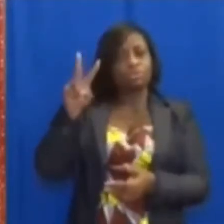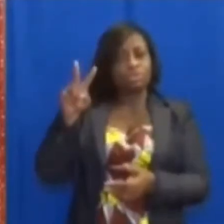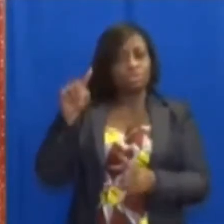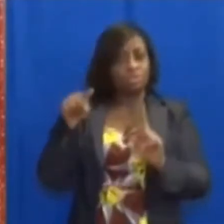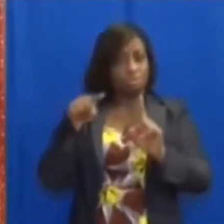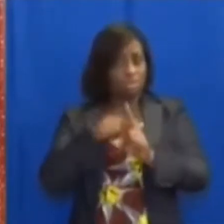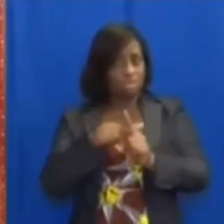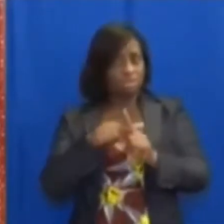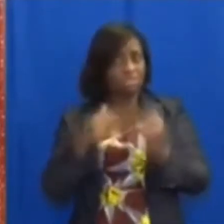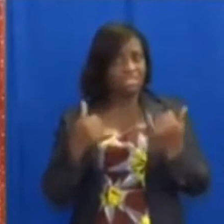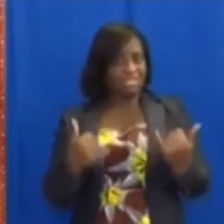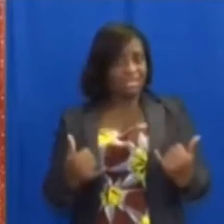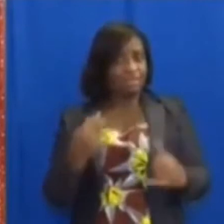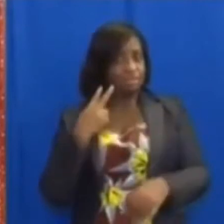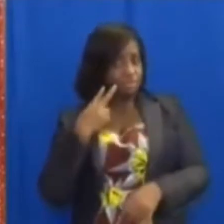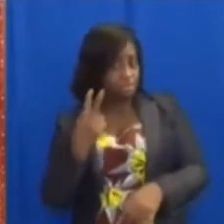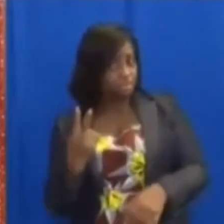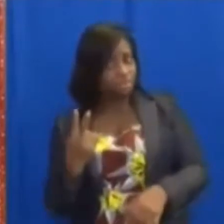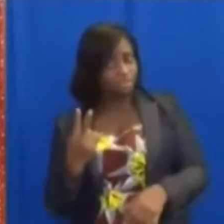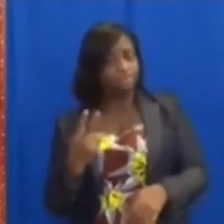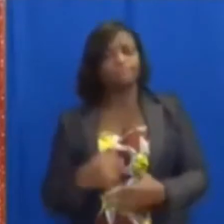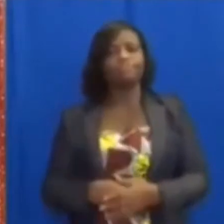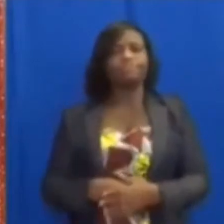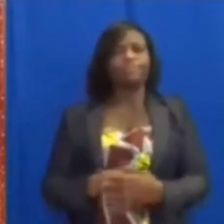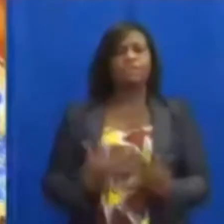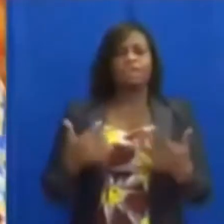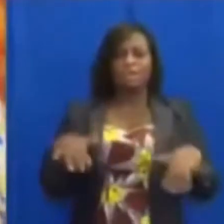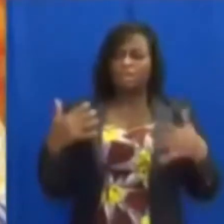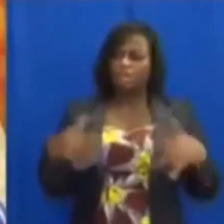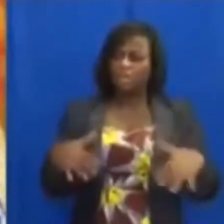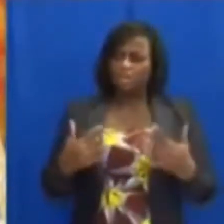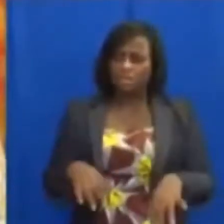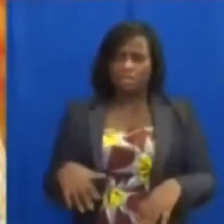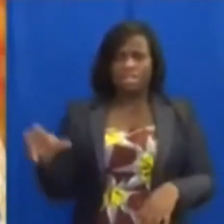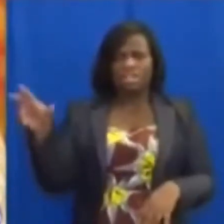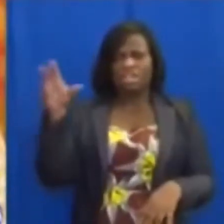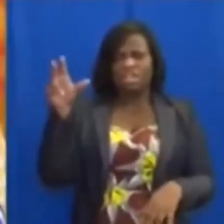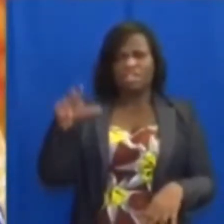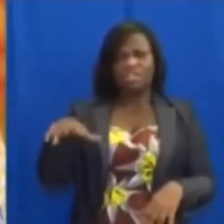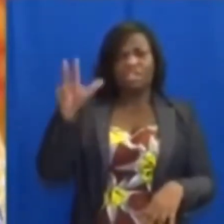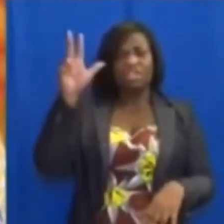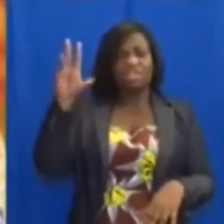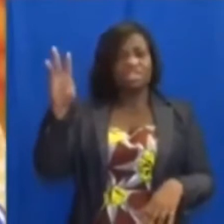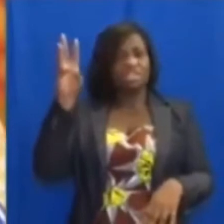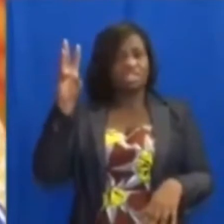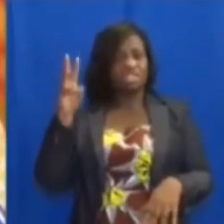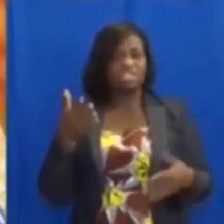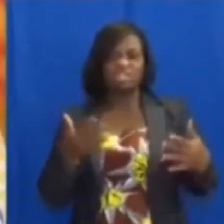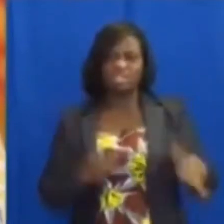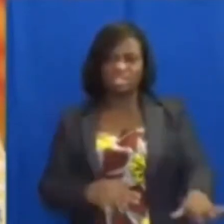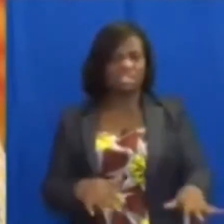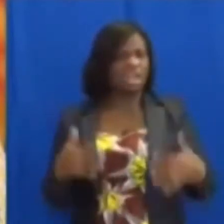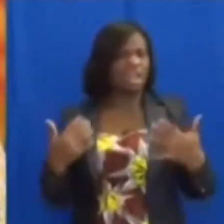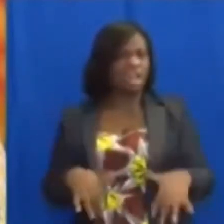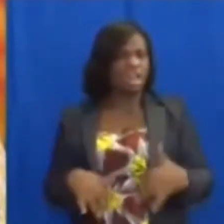55,220 positive cases detected. There have sadly been 336